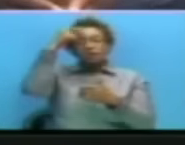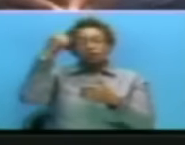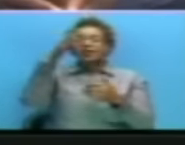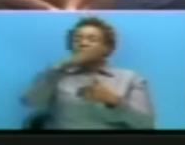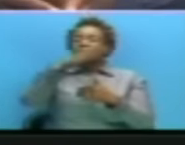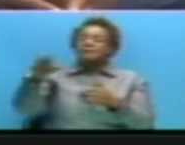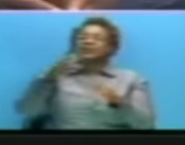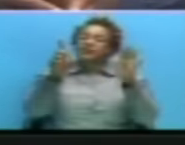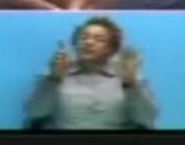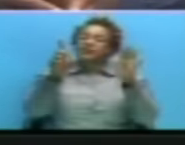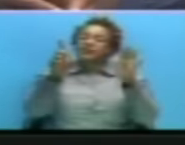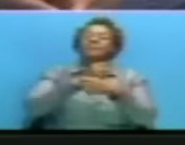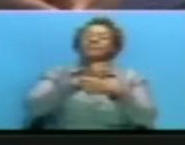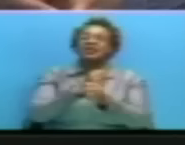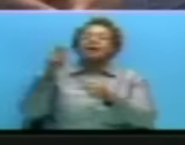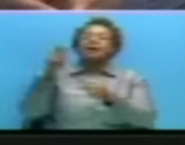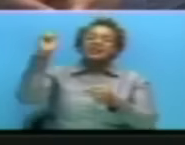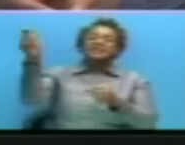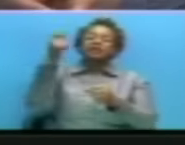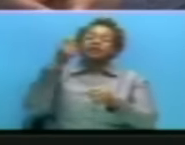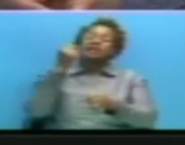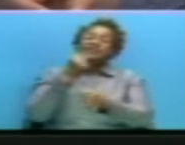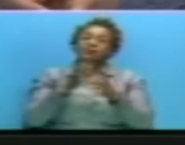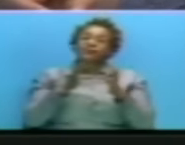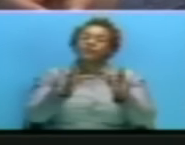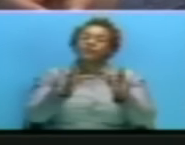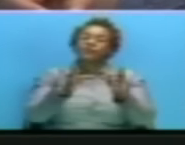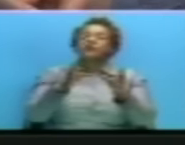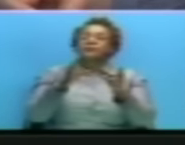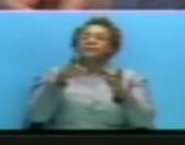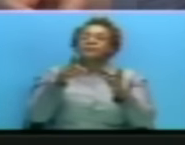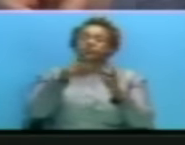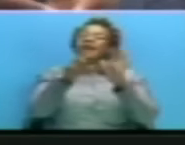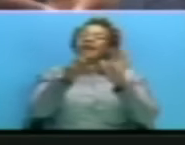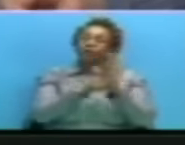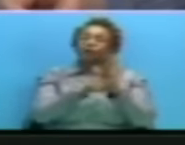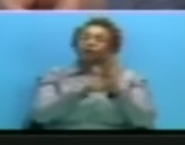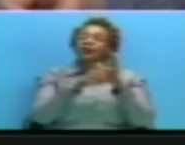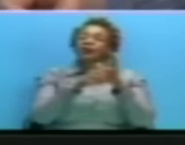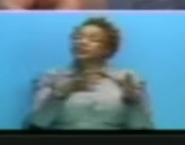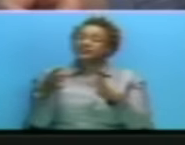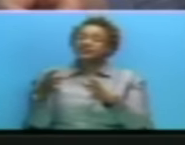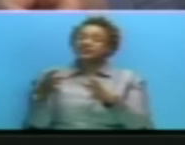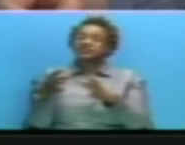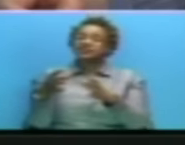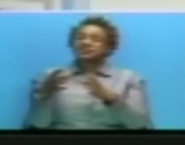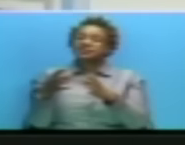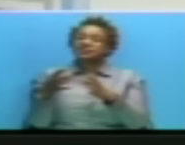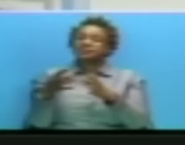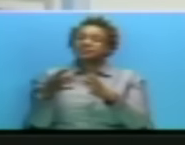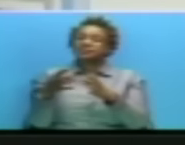is the lawmaker. The yes. Presidential Task Force yes. on Parastatal Reforms yes. was a legal entity. For instance, let me tell